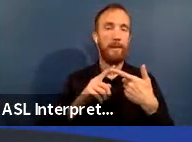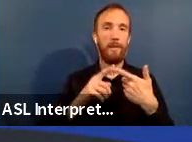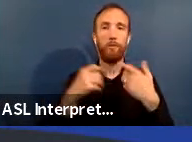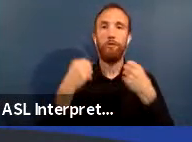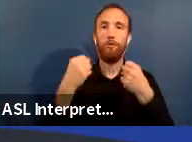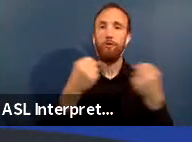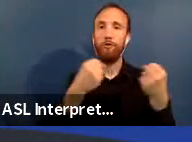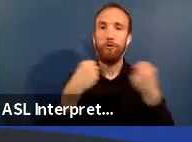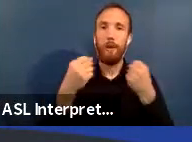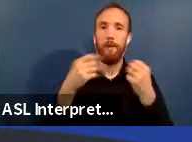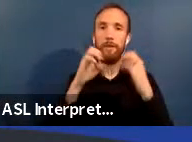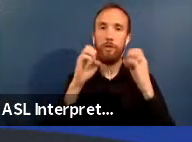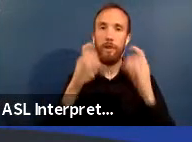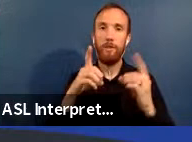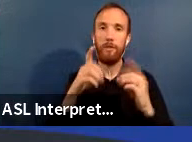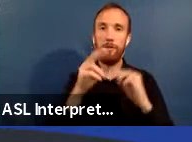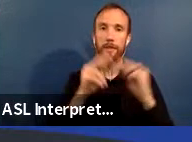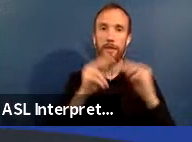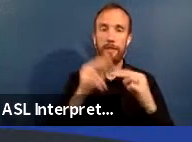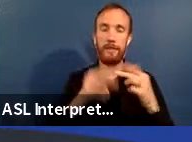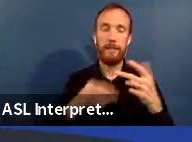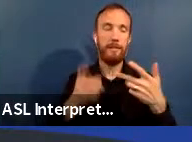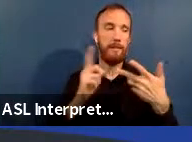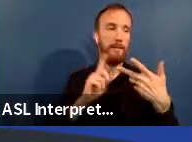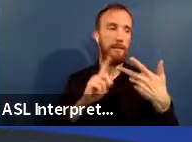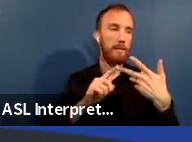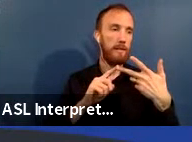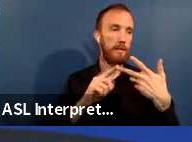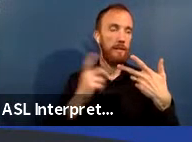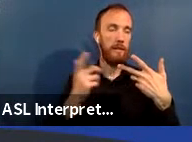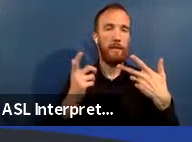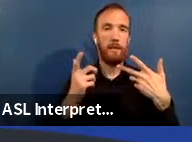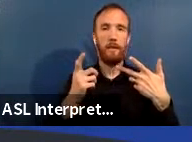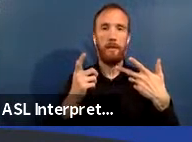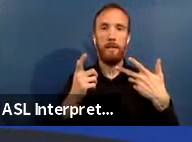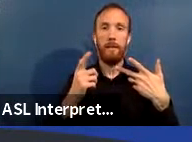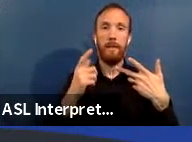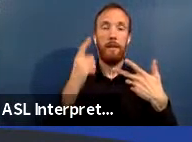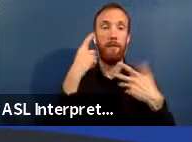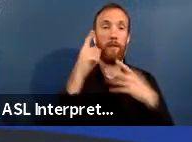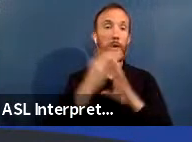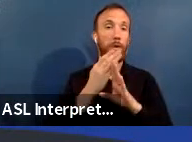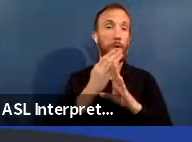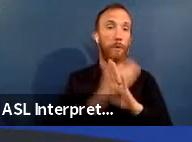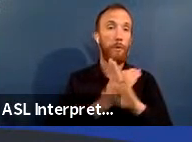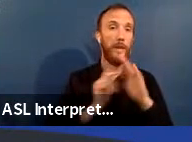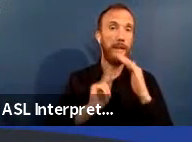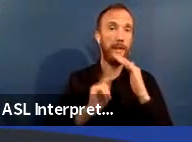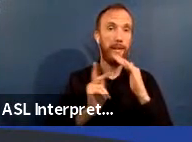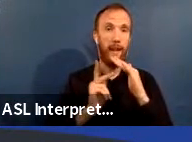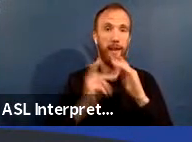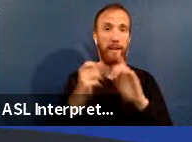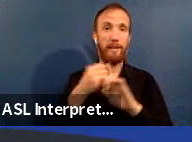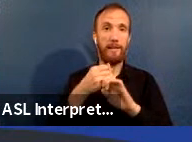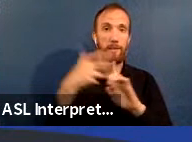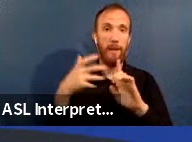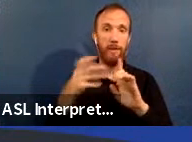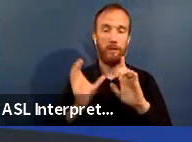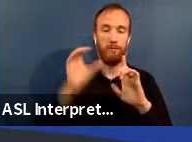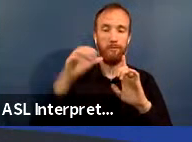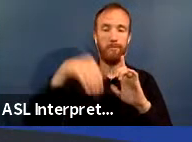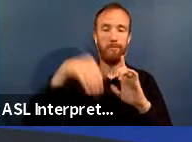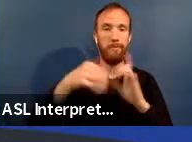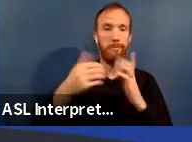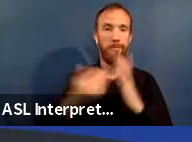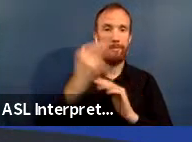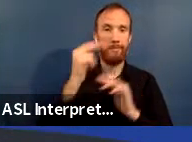facilities, and more recently to support this initiative, the pre-K expansion initiative. And in